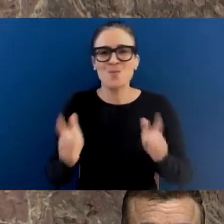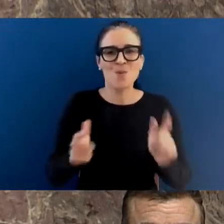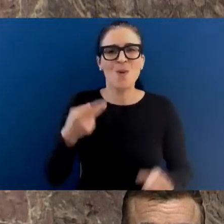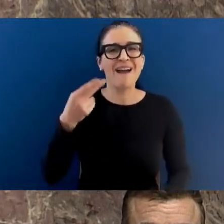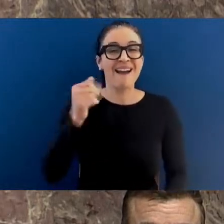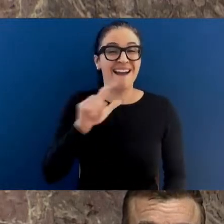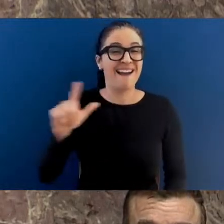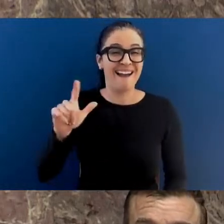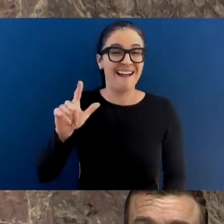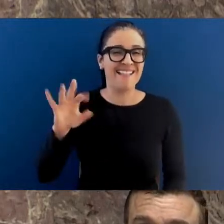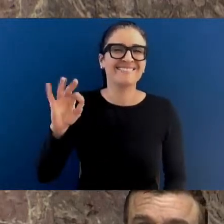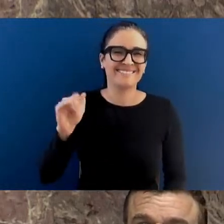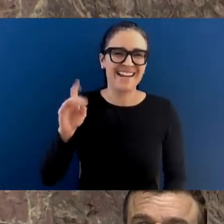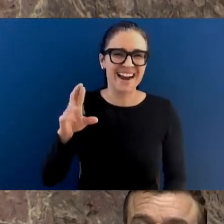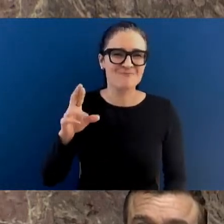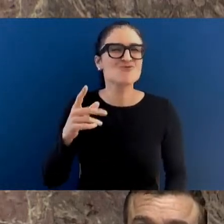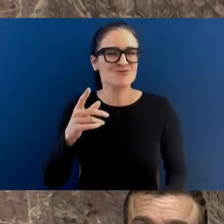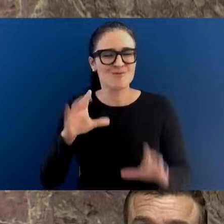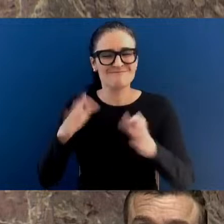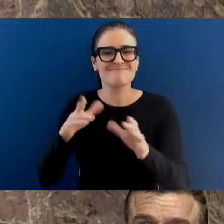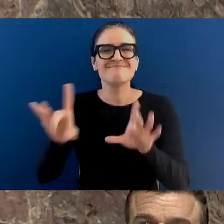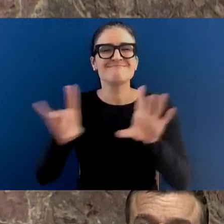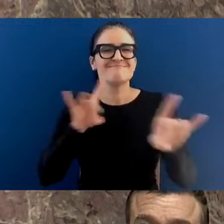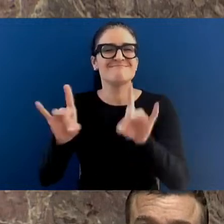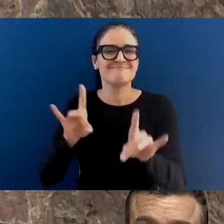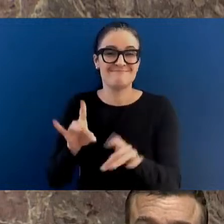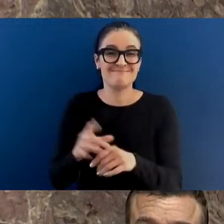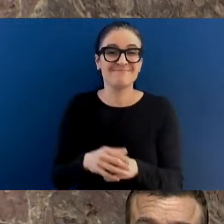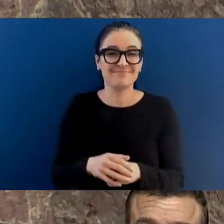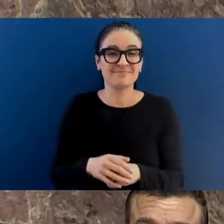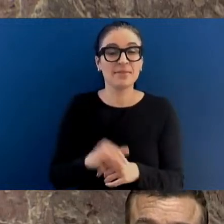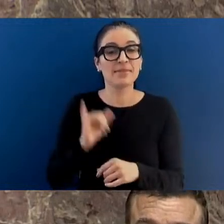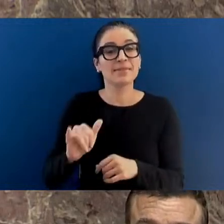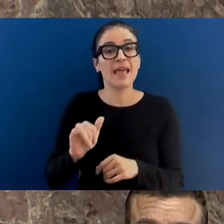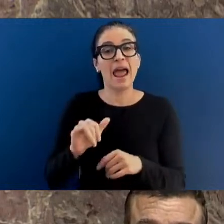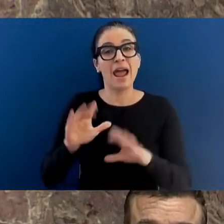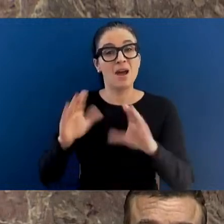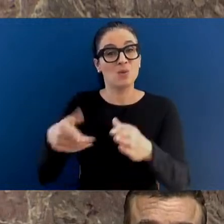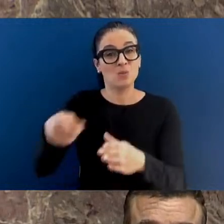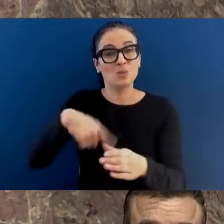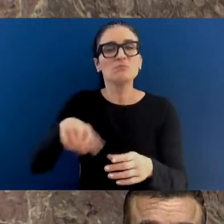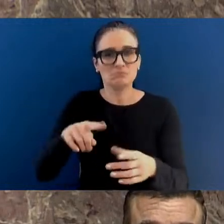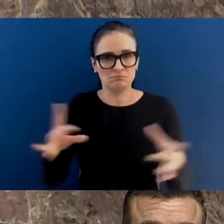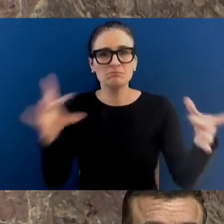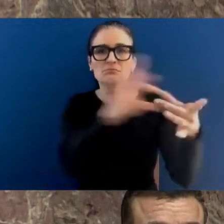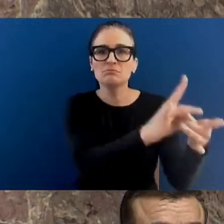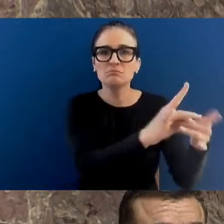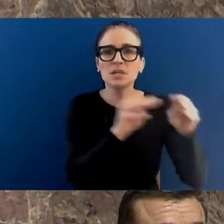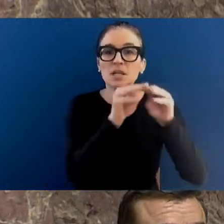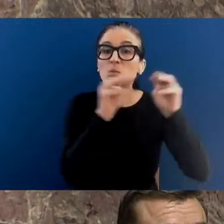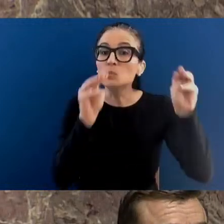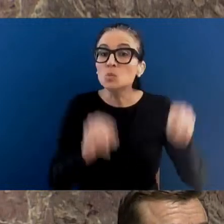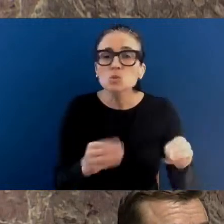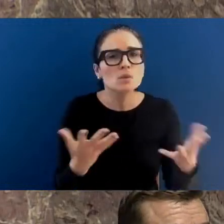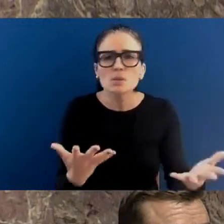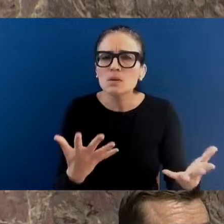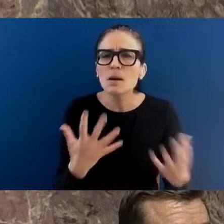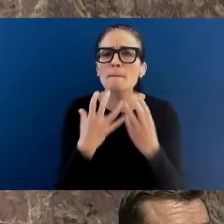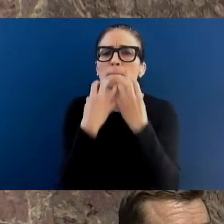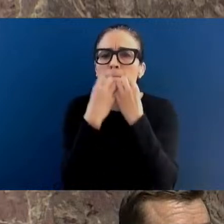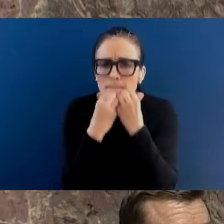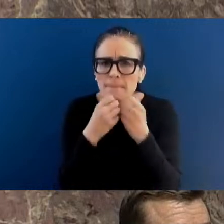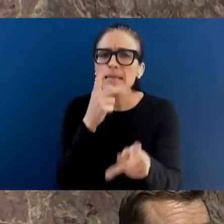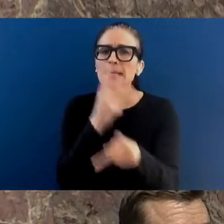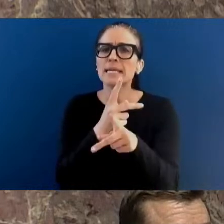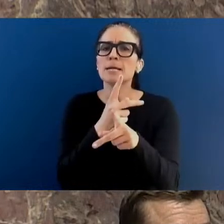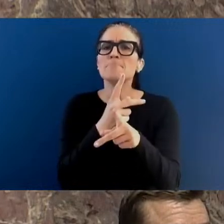of Fame, working with the Museum of Caribou-Chilcotin, preserves and honors the history of pioneers in British Columbia. These men and